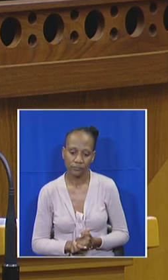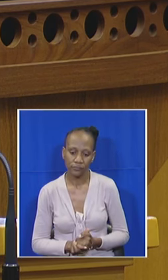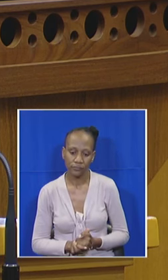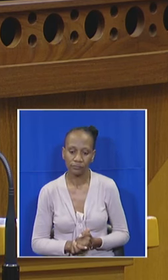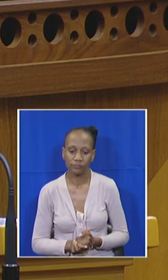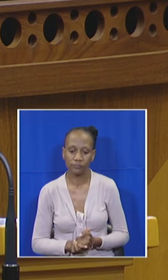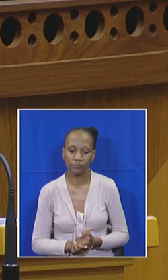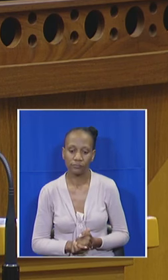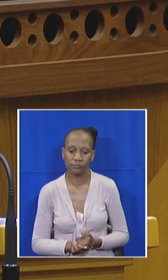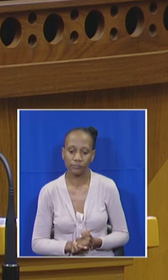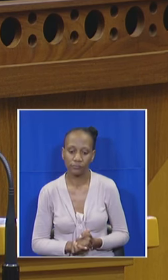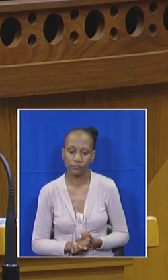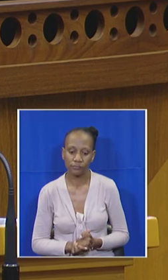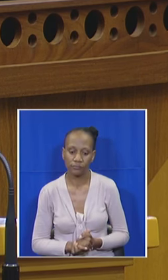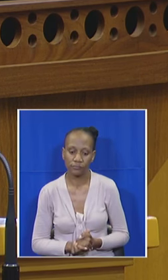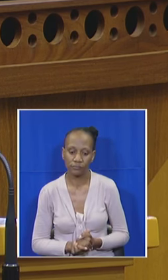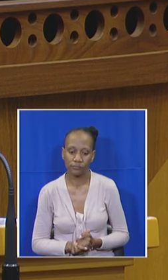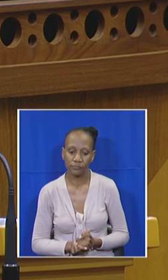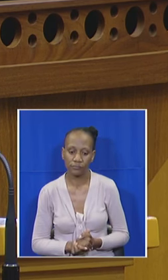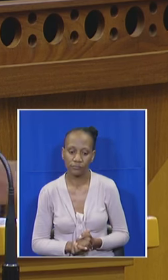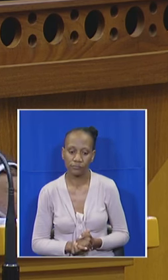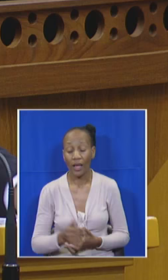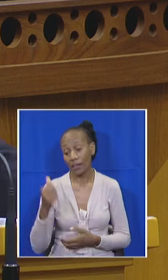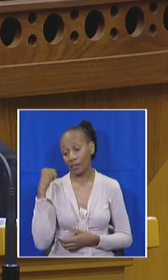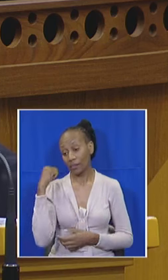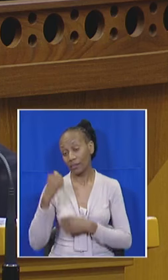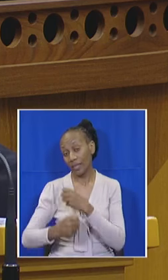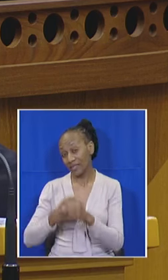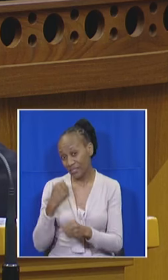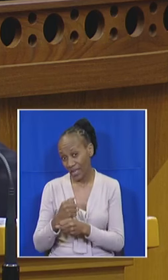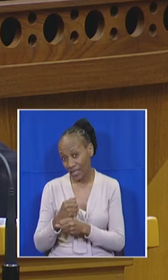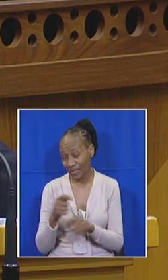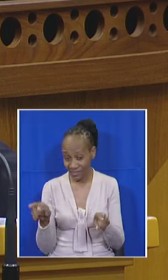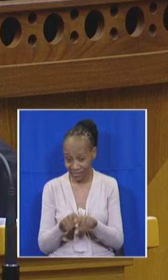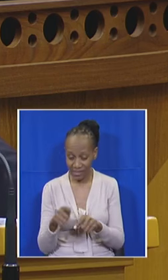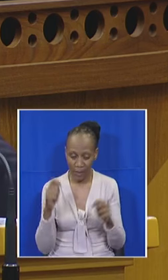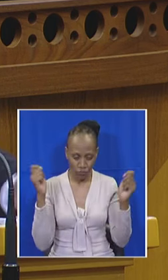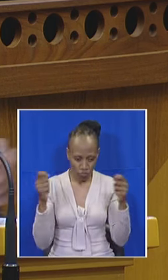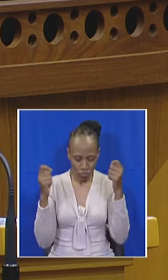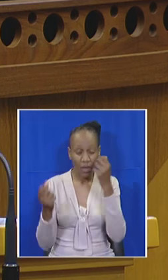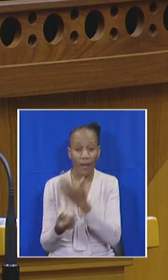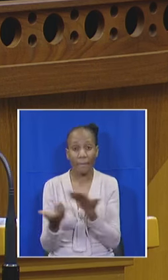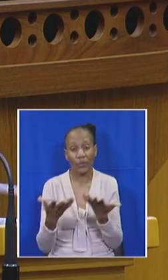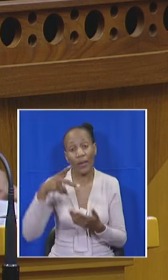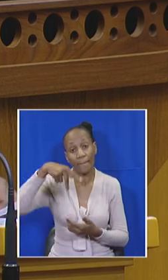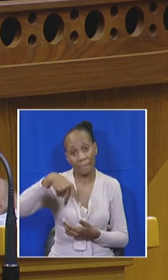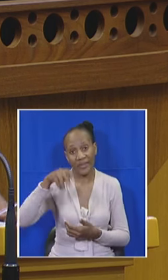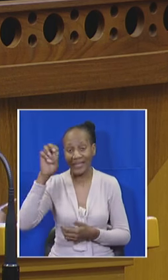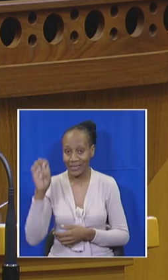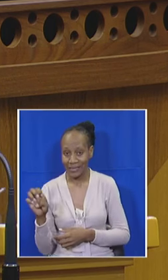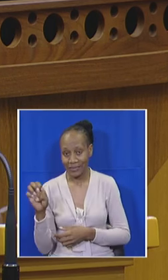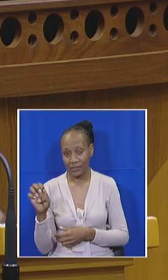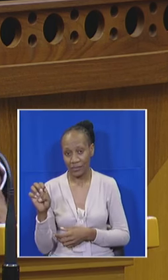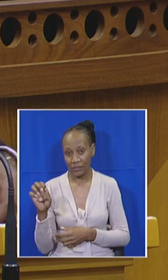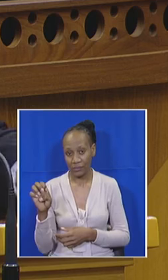Last year, the celebration was held in Port Elizabeth.